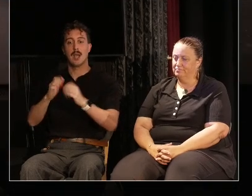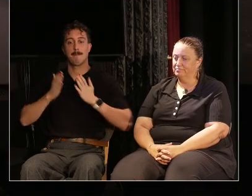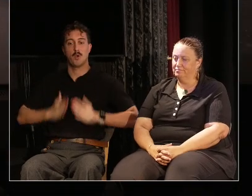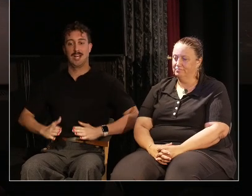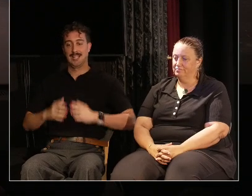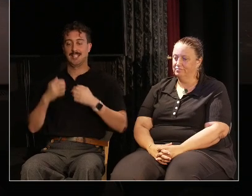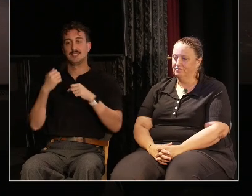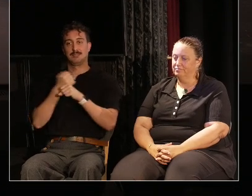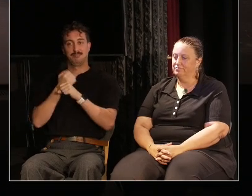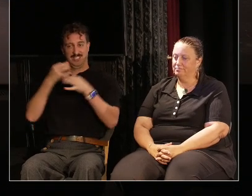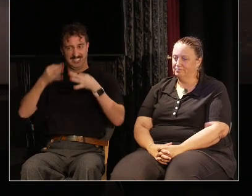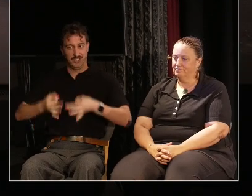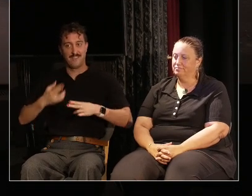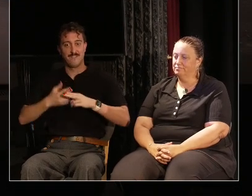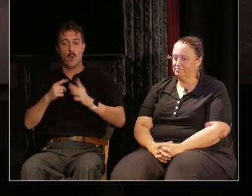especially children?